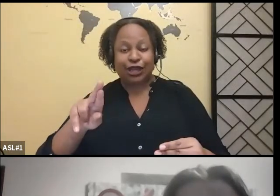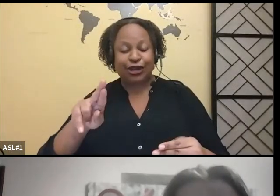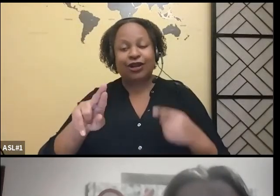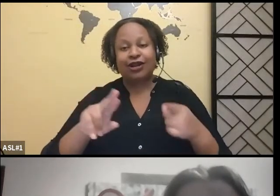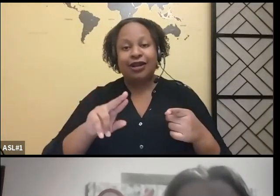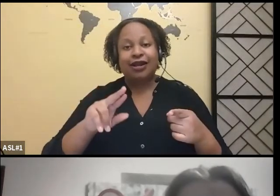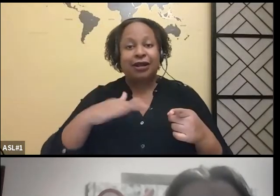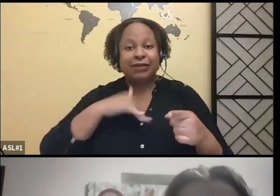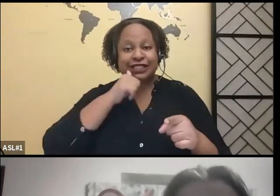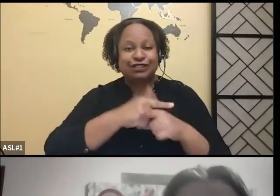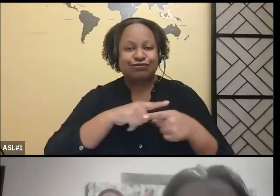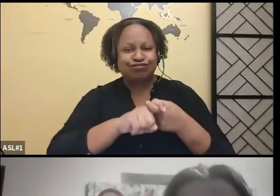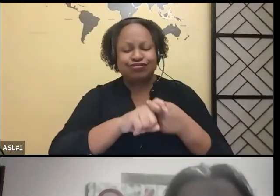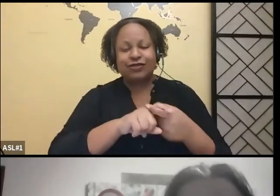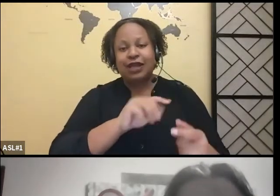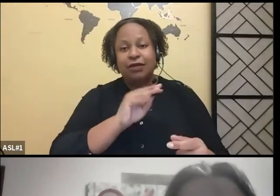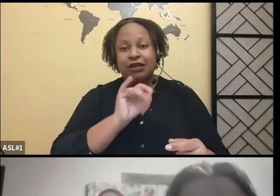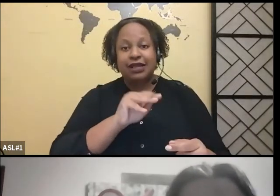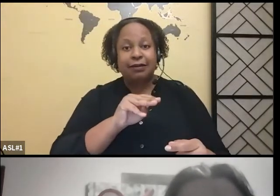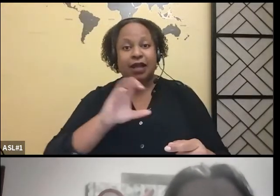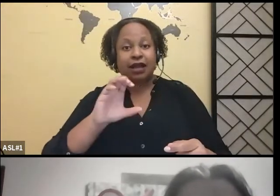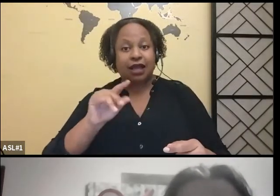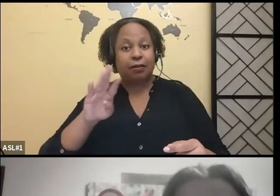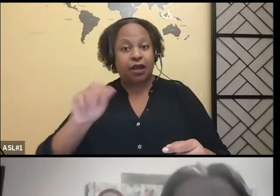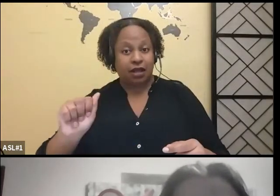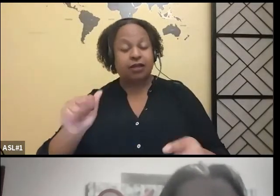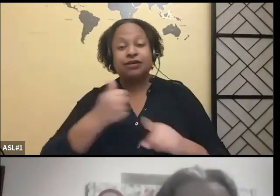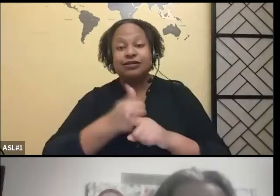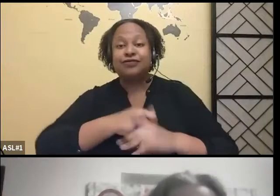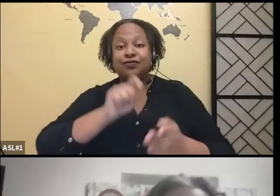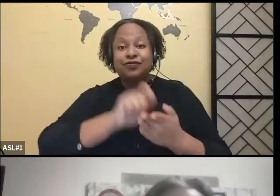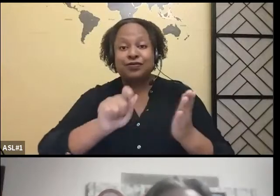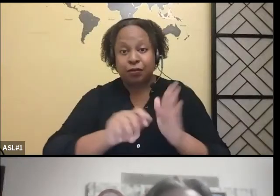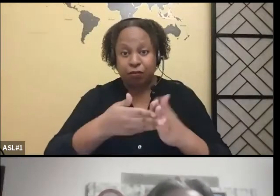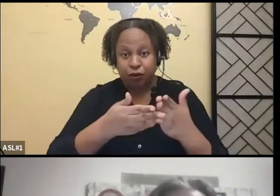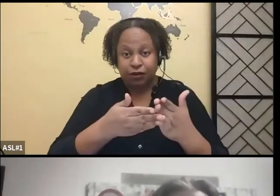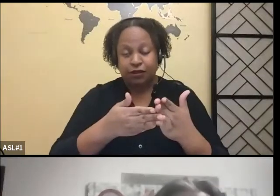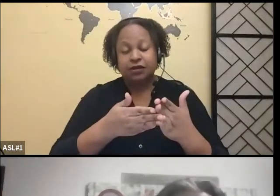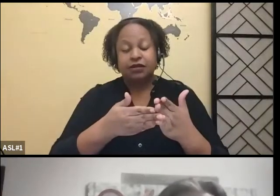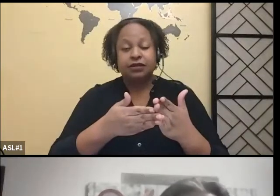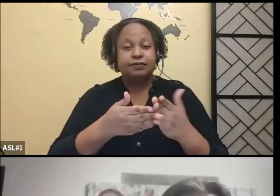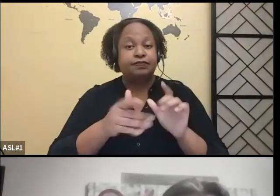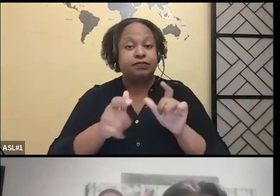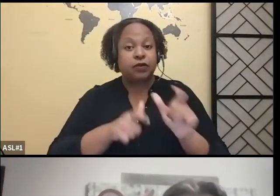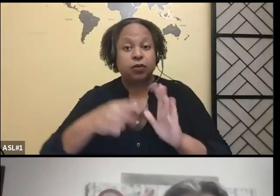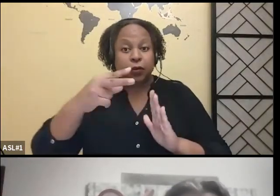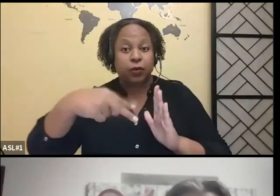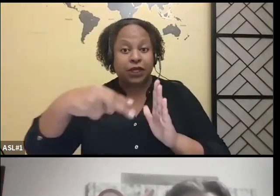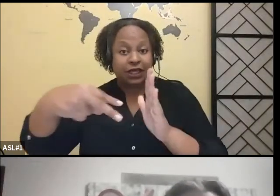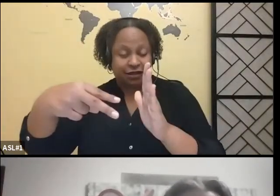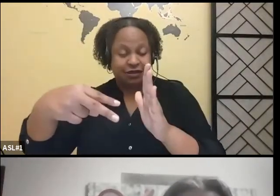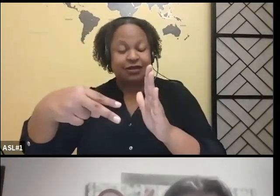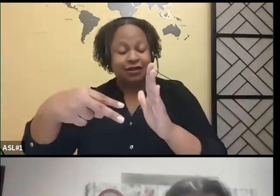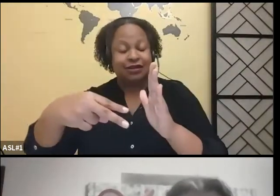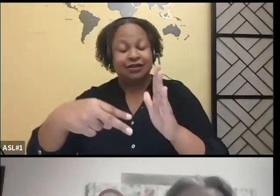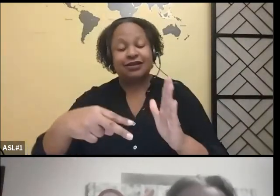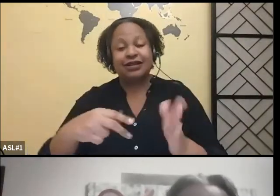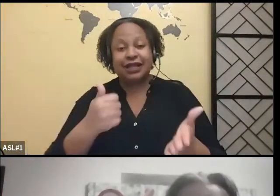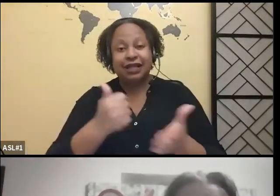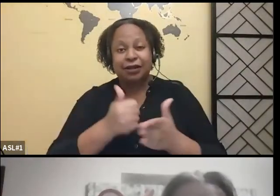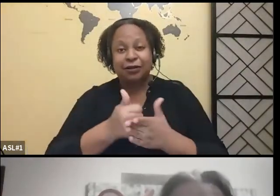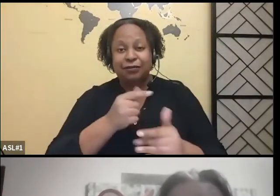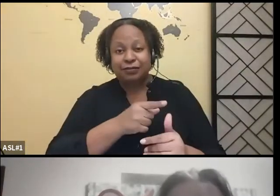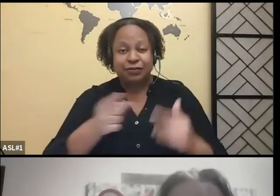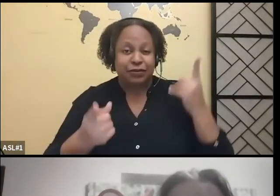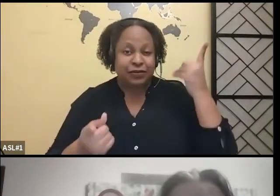helped bring into the world, that gives people a chance to think about